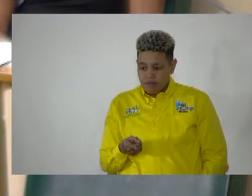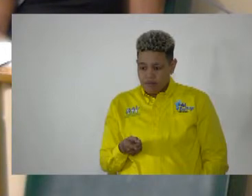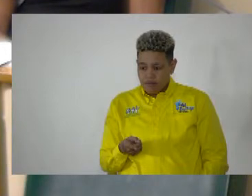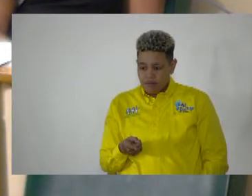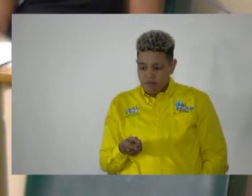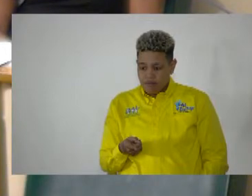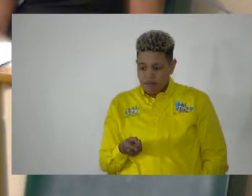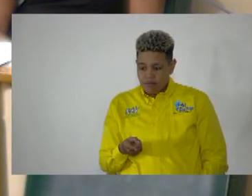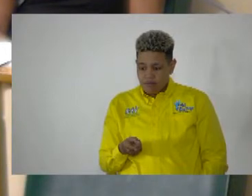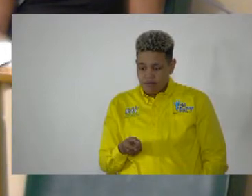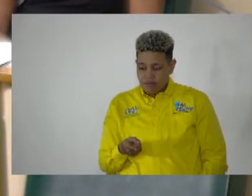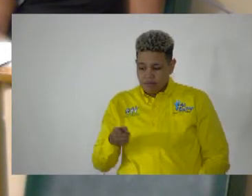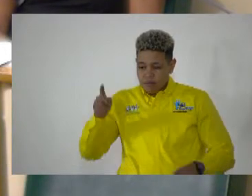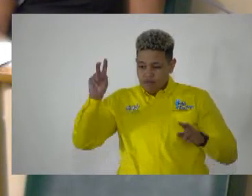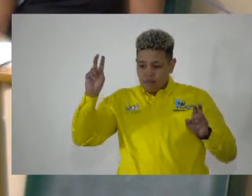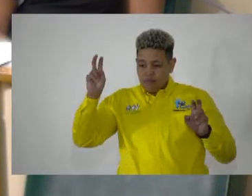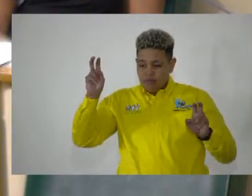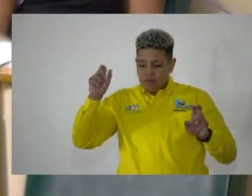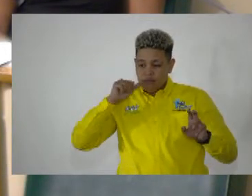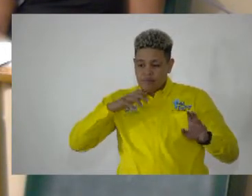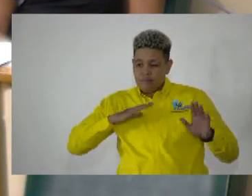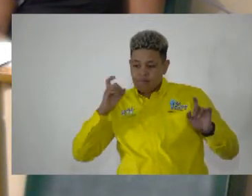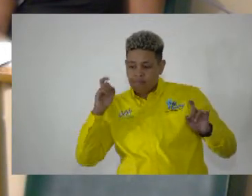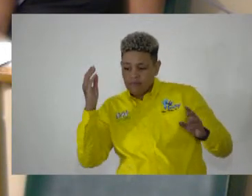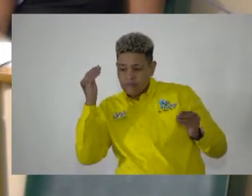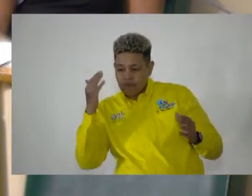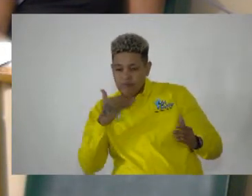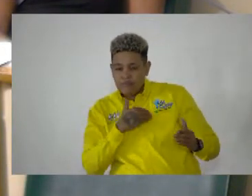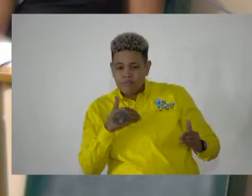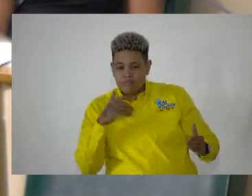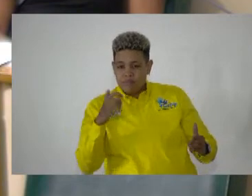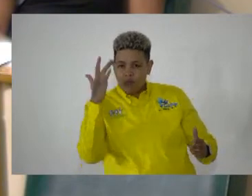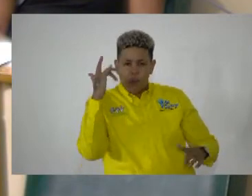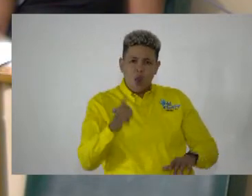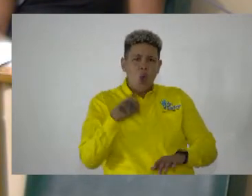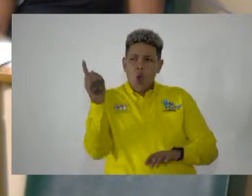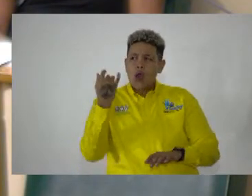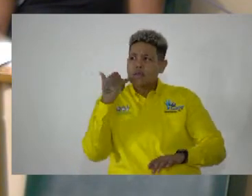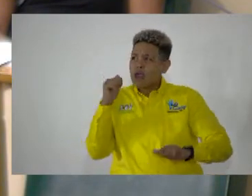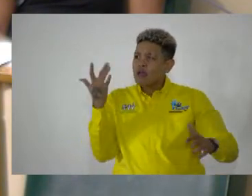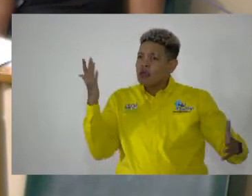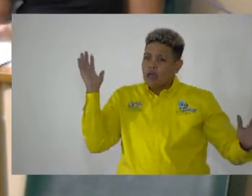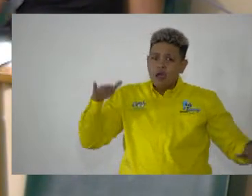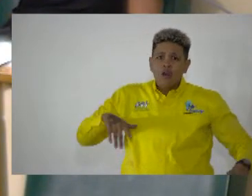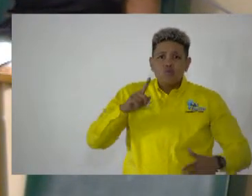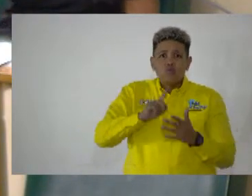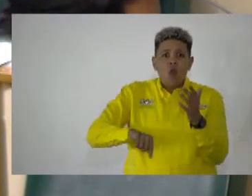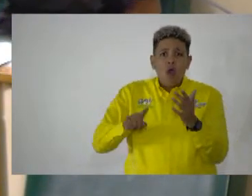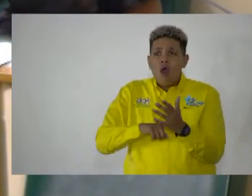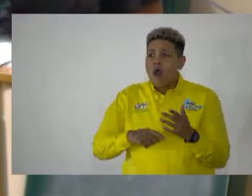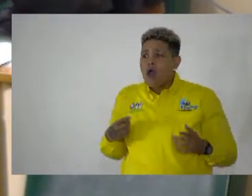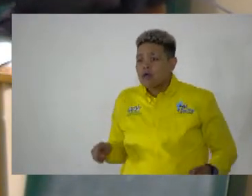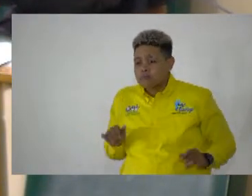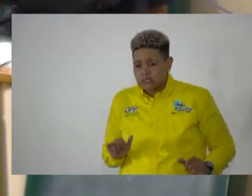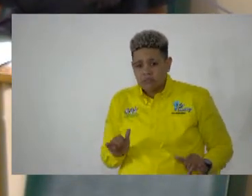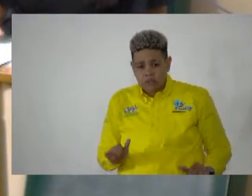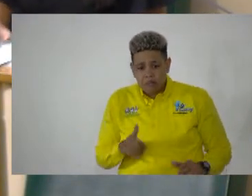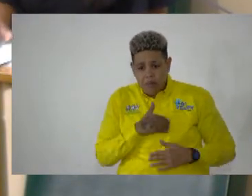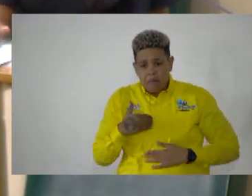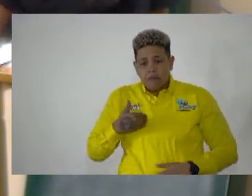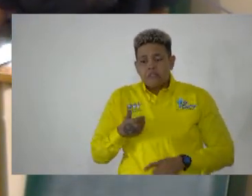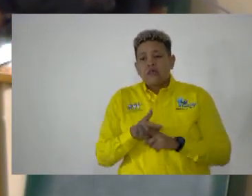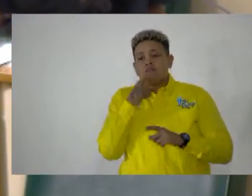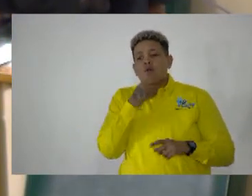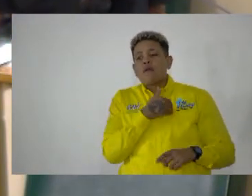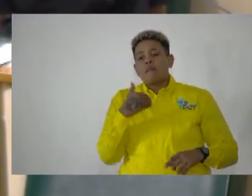whilst the member will stand here and ask, why is it taking so long? If anything were to go wrong, the same member who is a